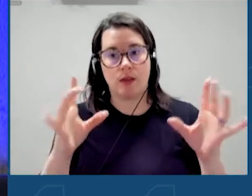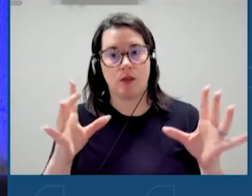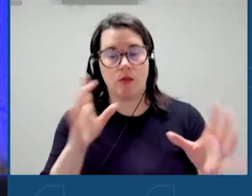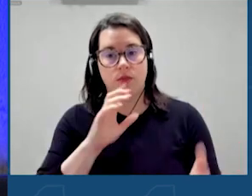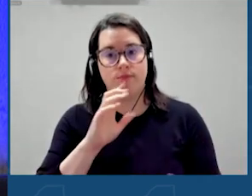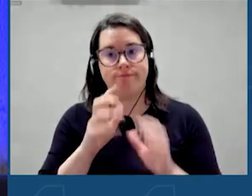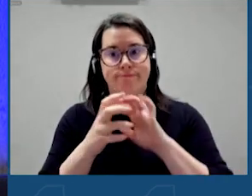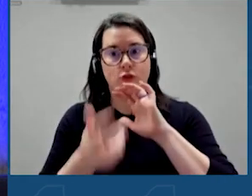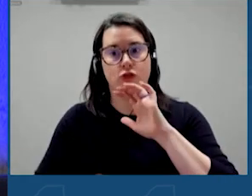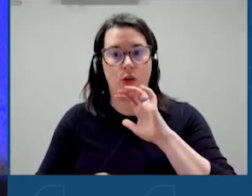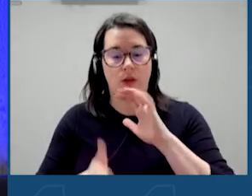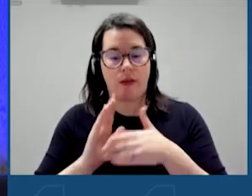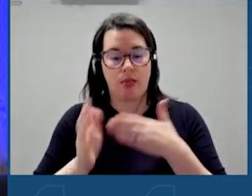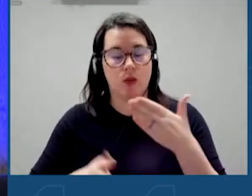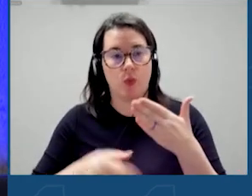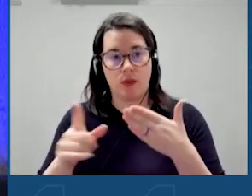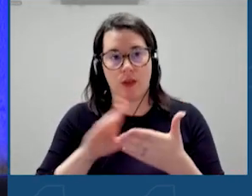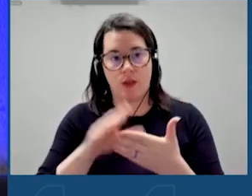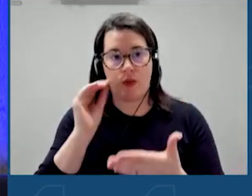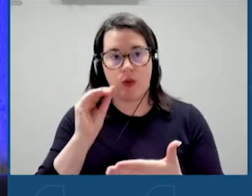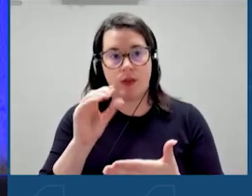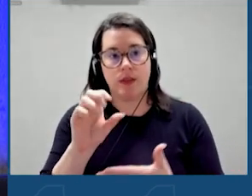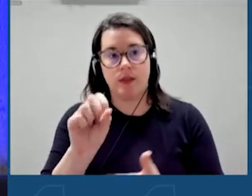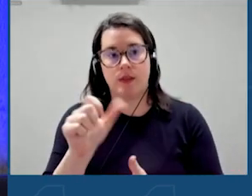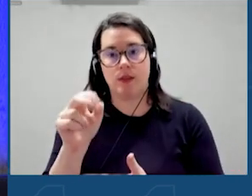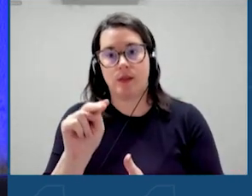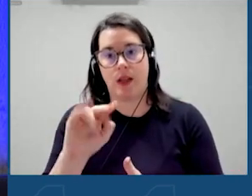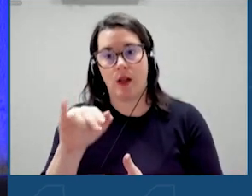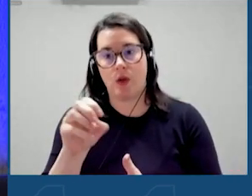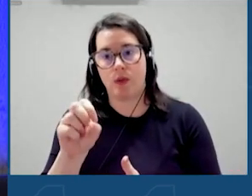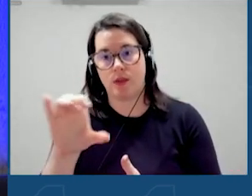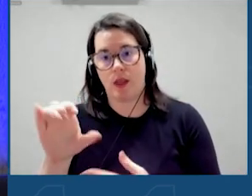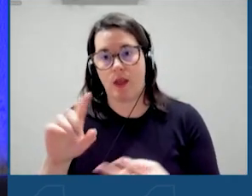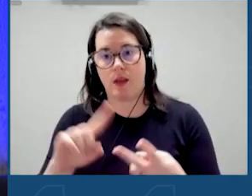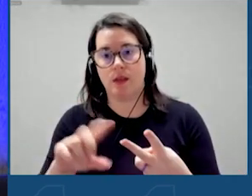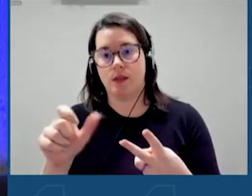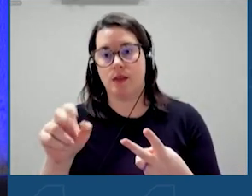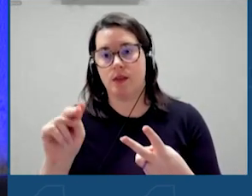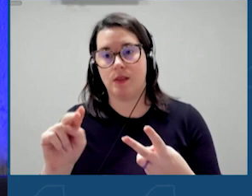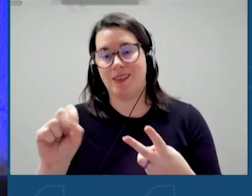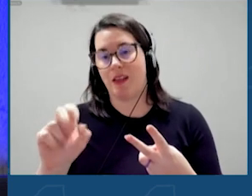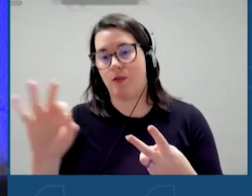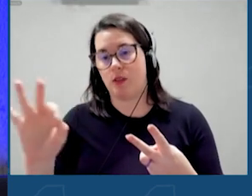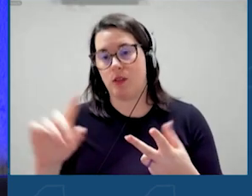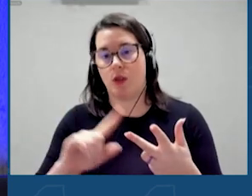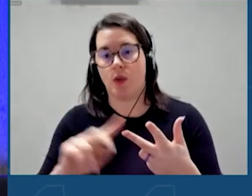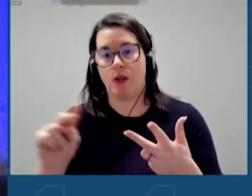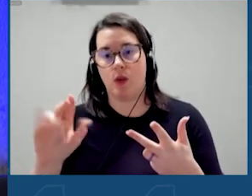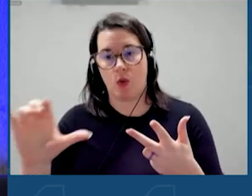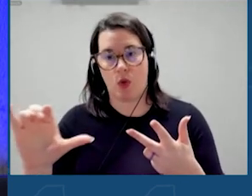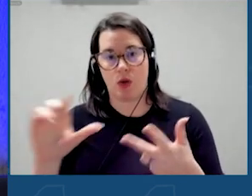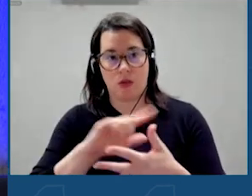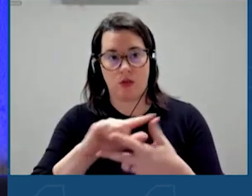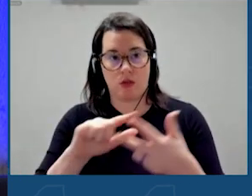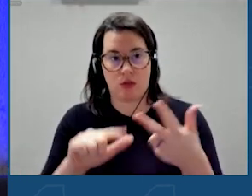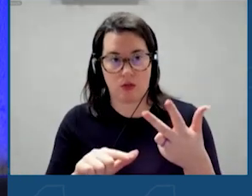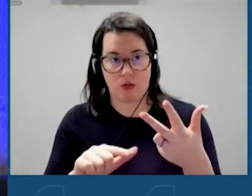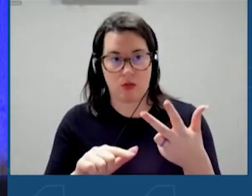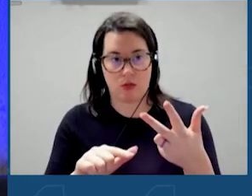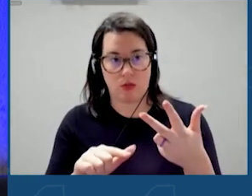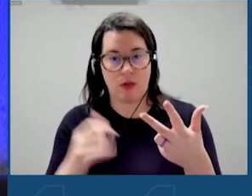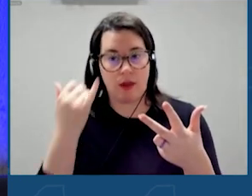said. If San Jose, San Francisco, and New York, just those three cities, had by